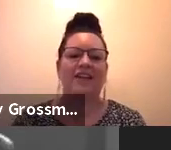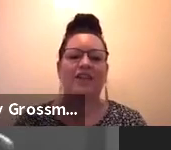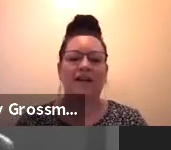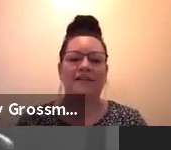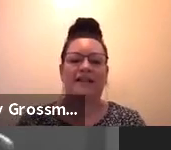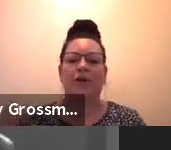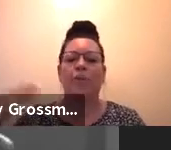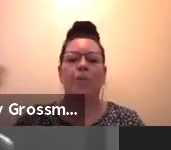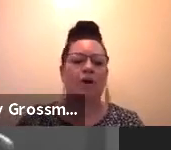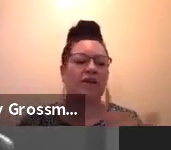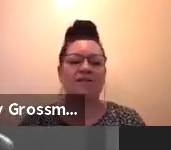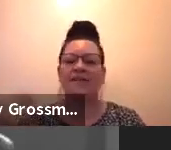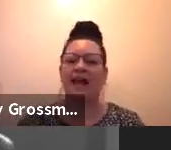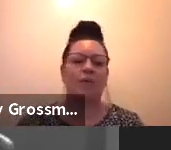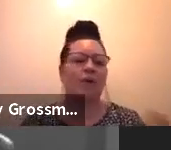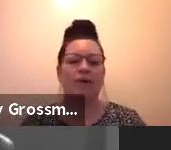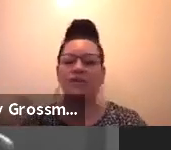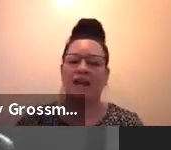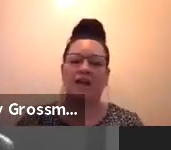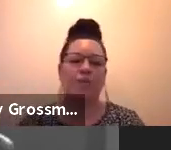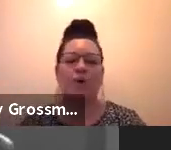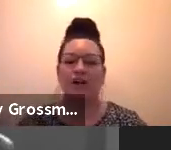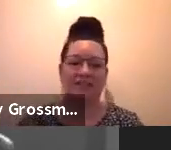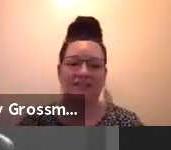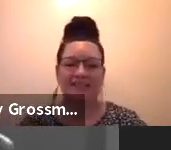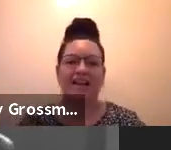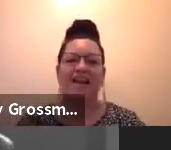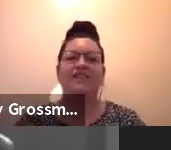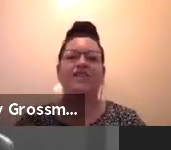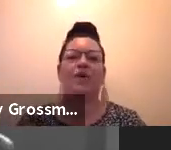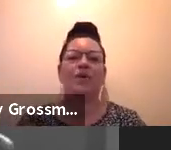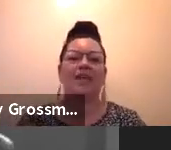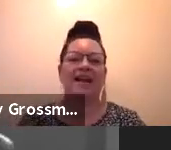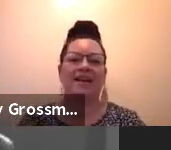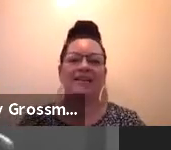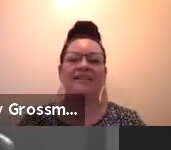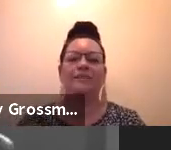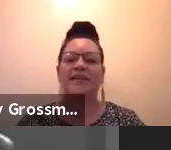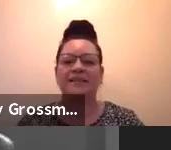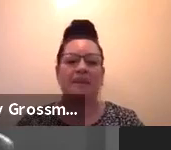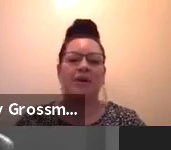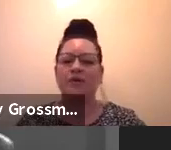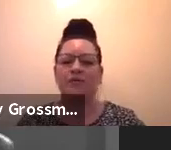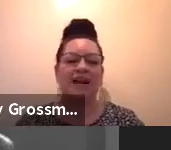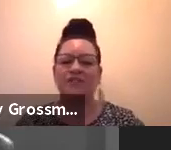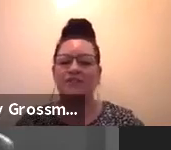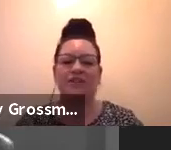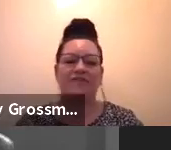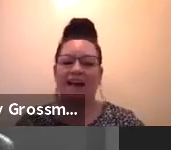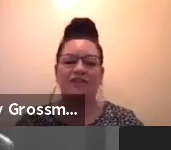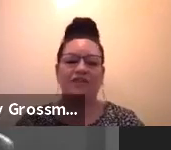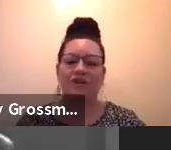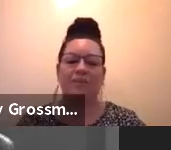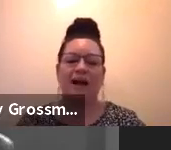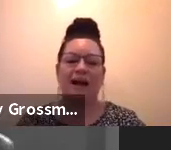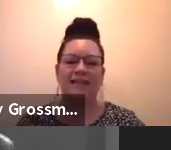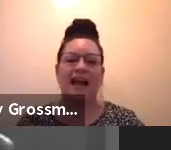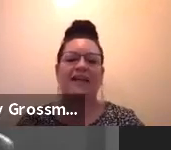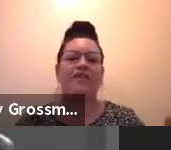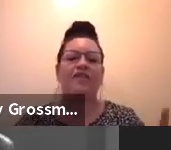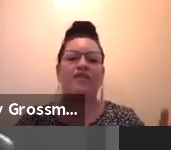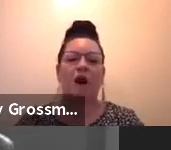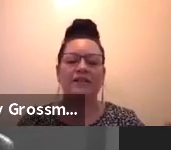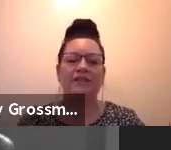that the thoughts get worse and worse and worse. So then it speeds up and goes faster and faster in your